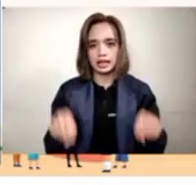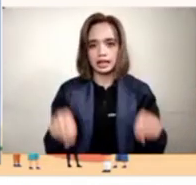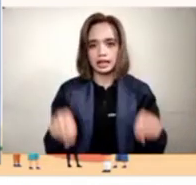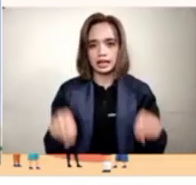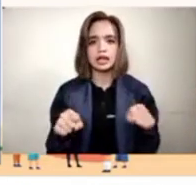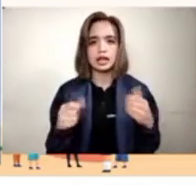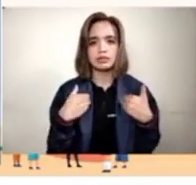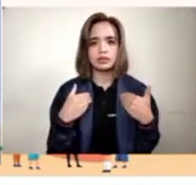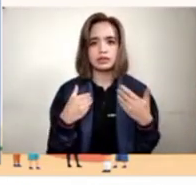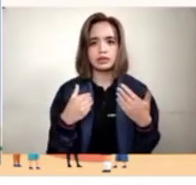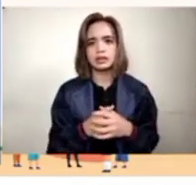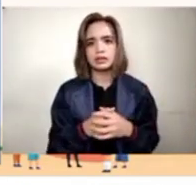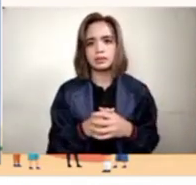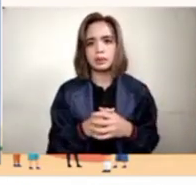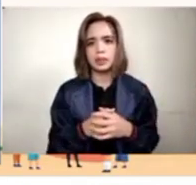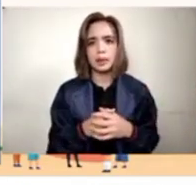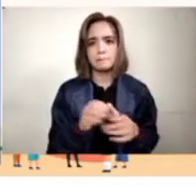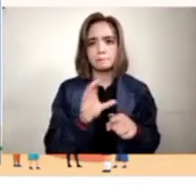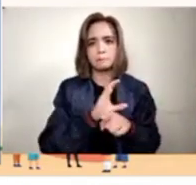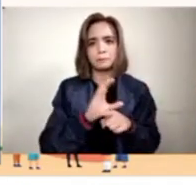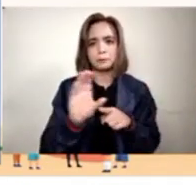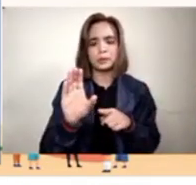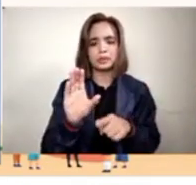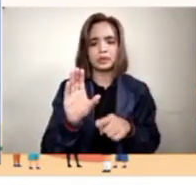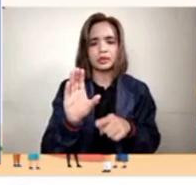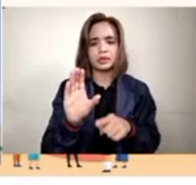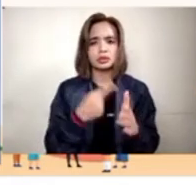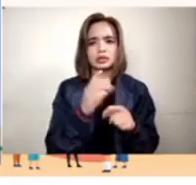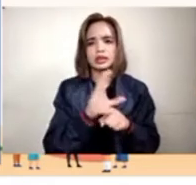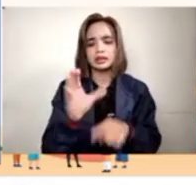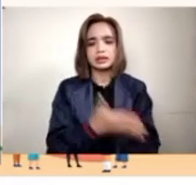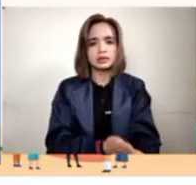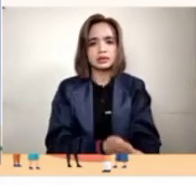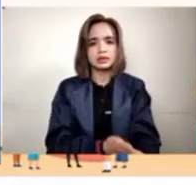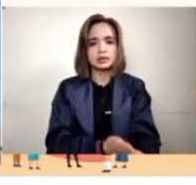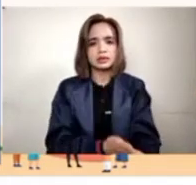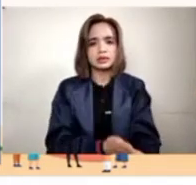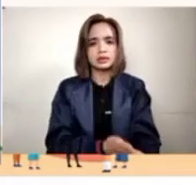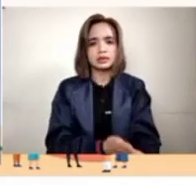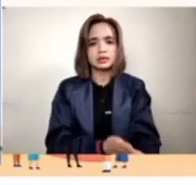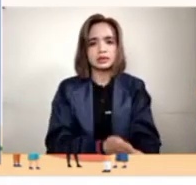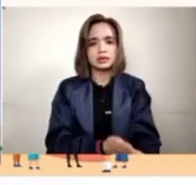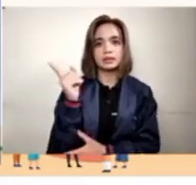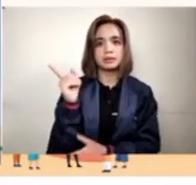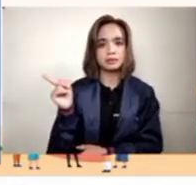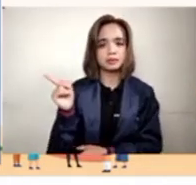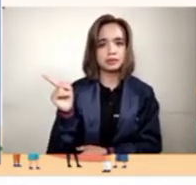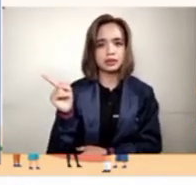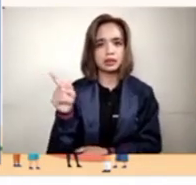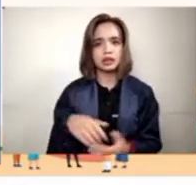retitled into equivalent SGs in the single line career path. This is